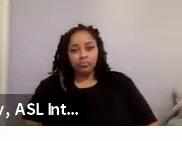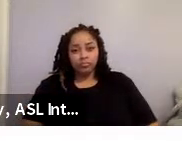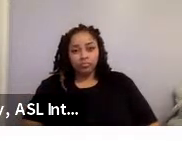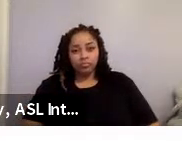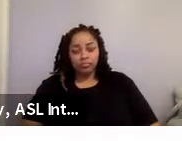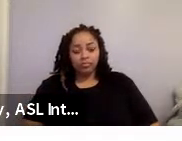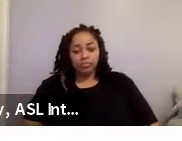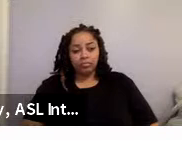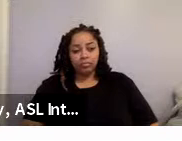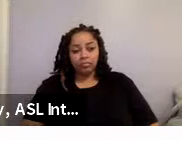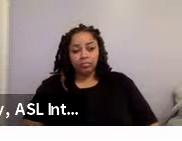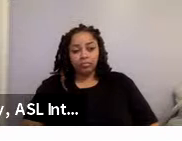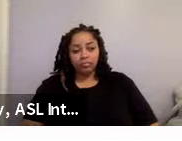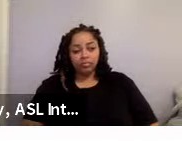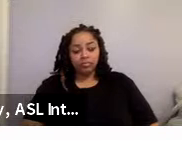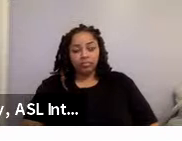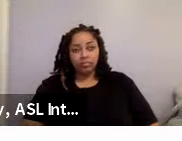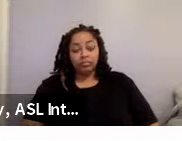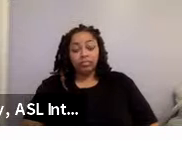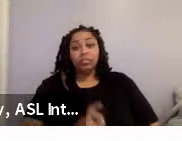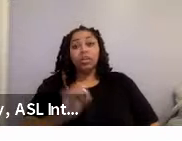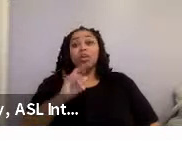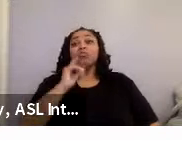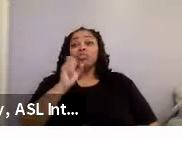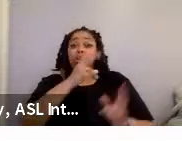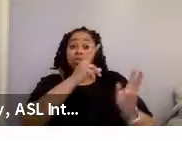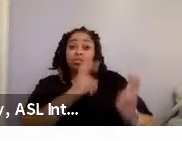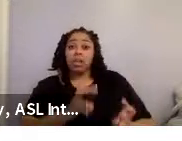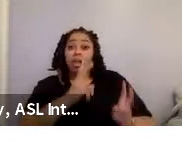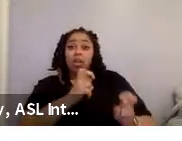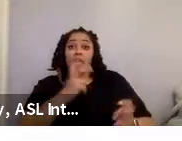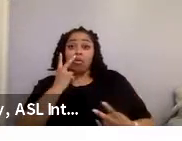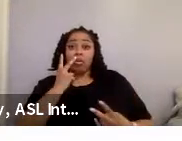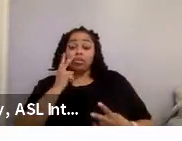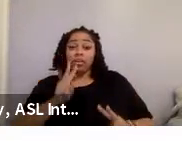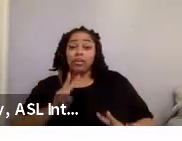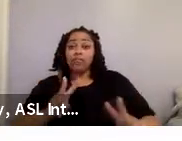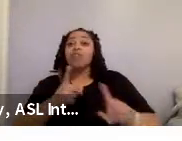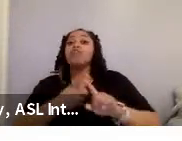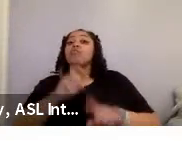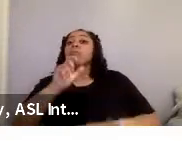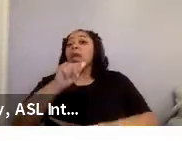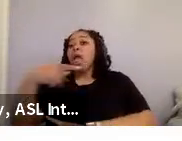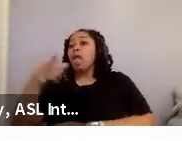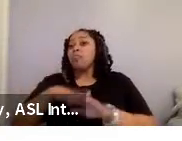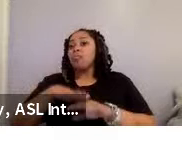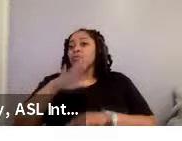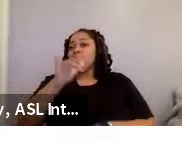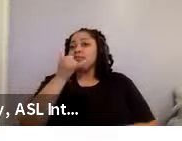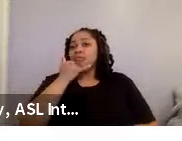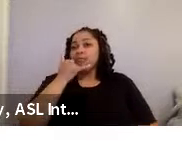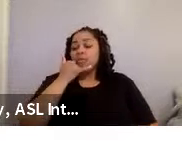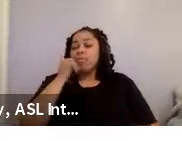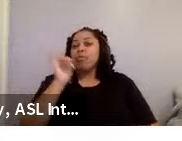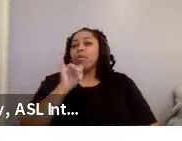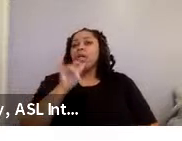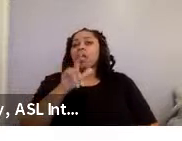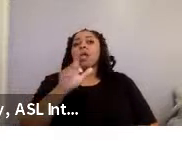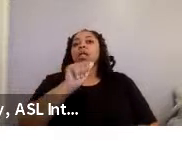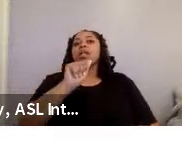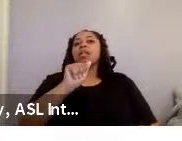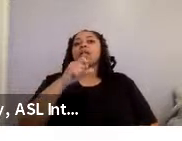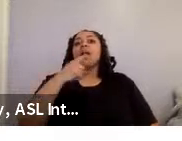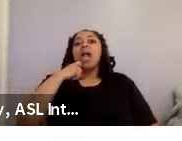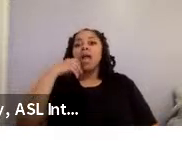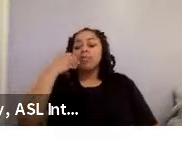You can also, in the future, download and view from the app on your mobile device, such as from Apple Store